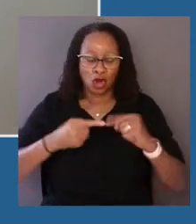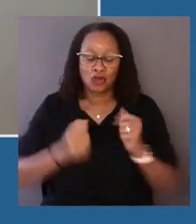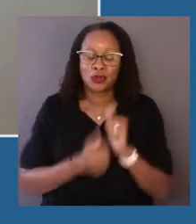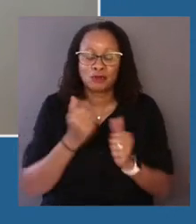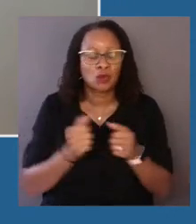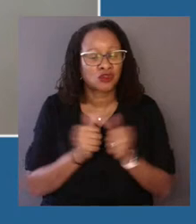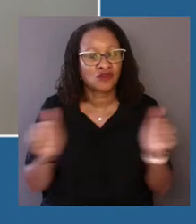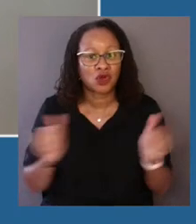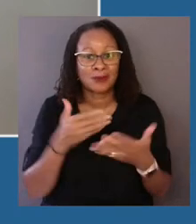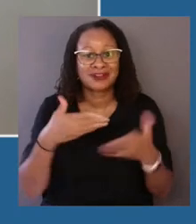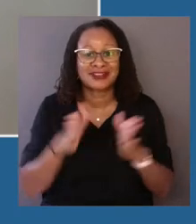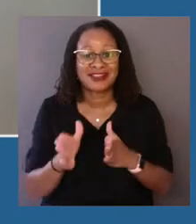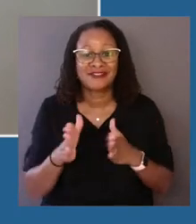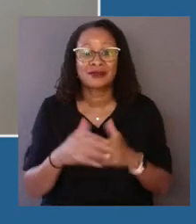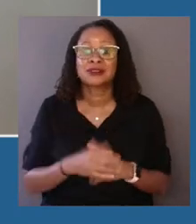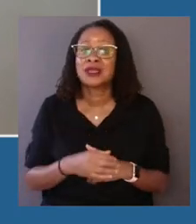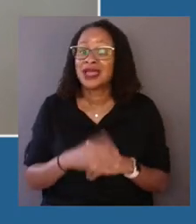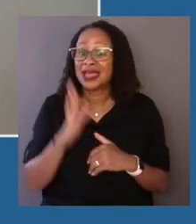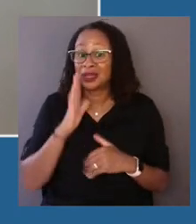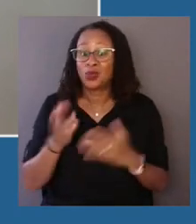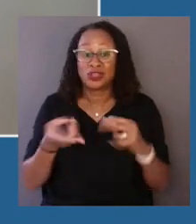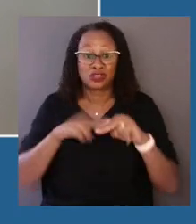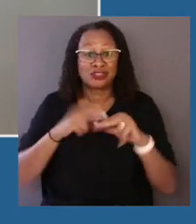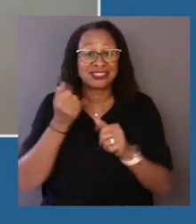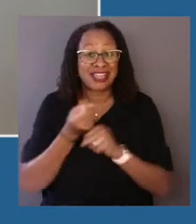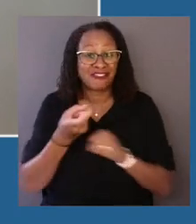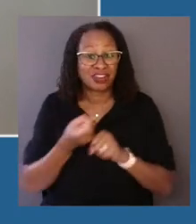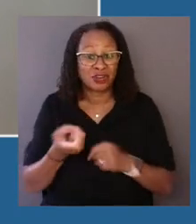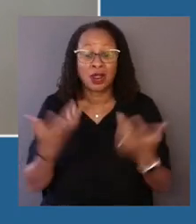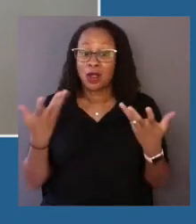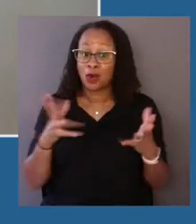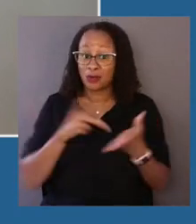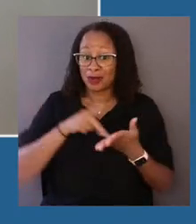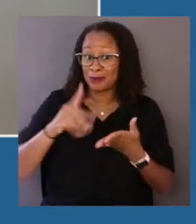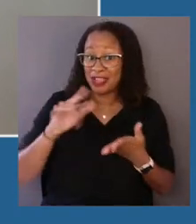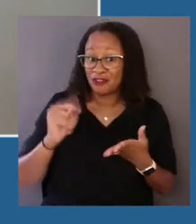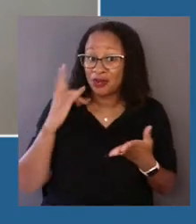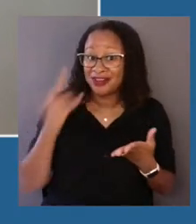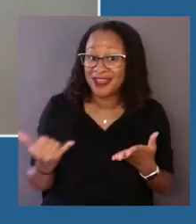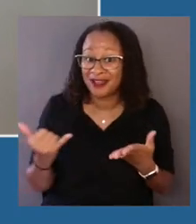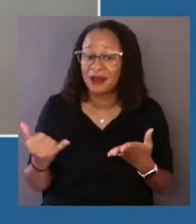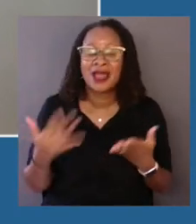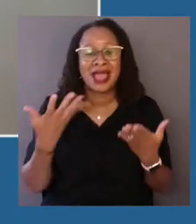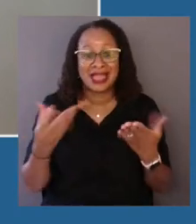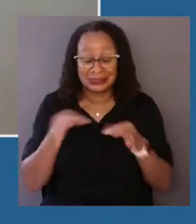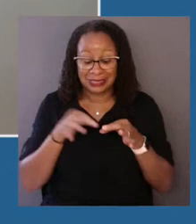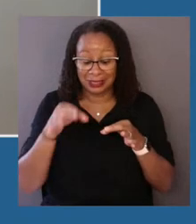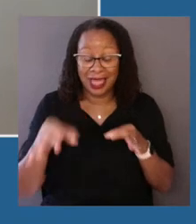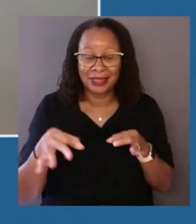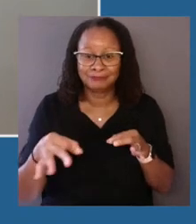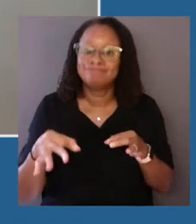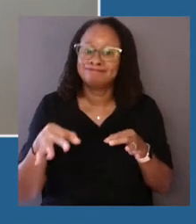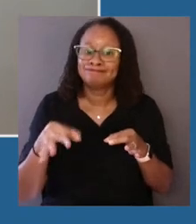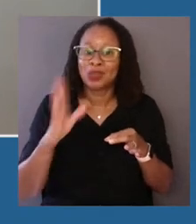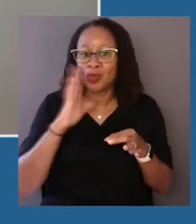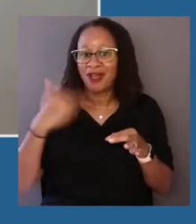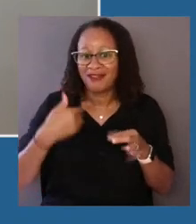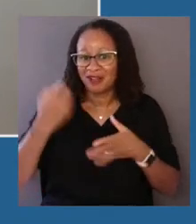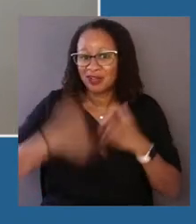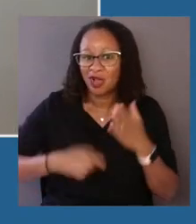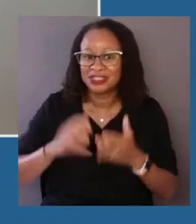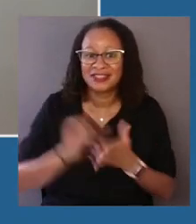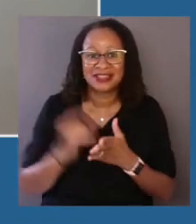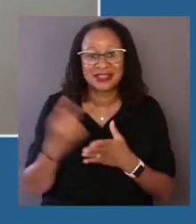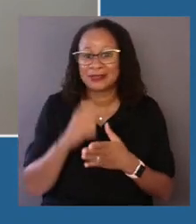it's rising every year. So we're already paying for climate damages, and delay has a cost. That's something that I think is not